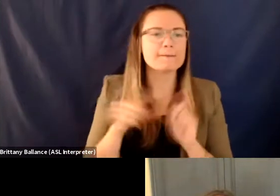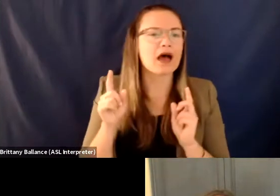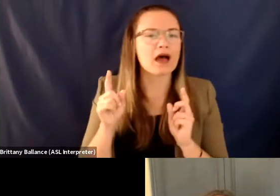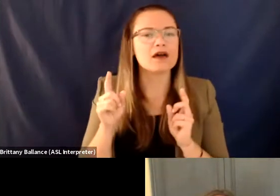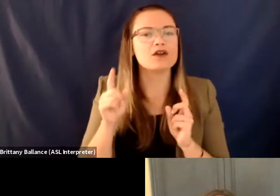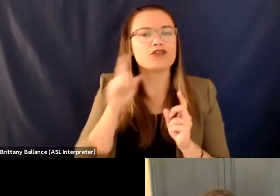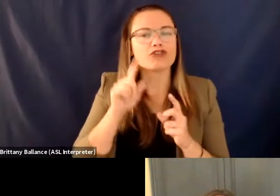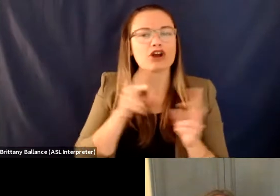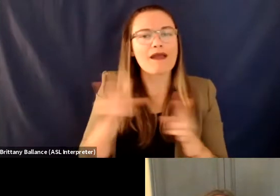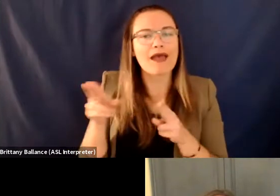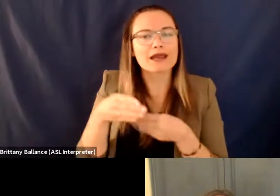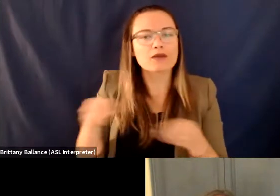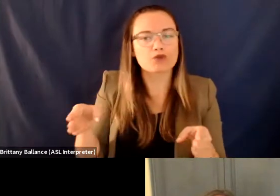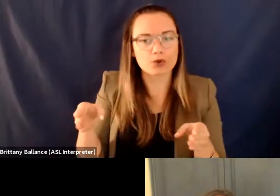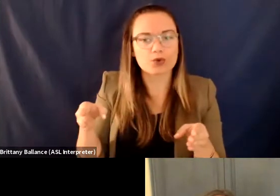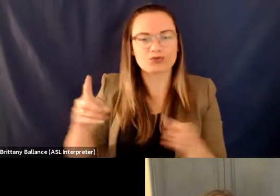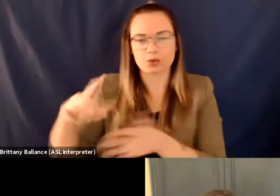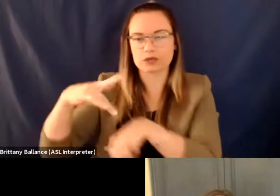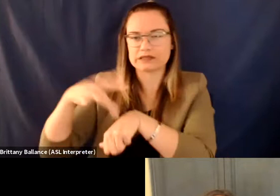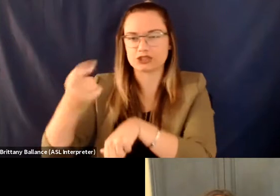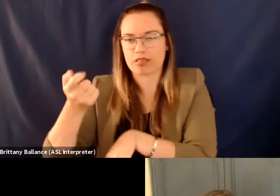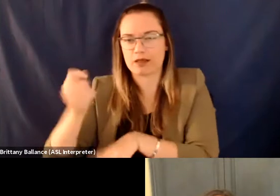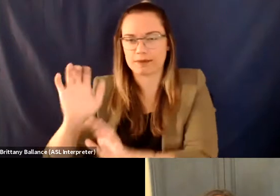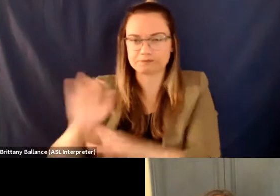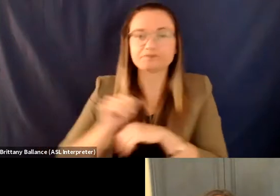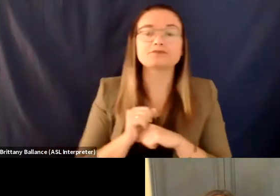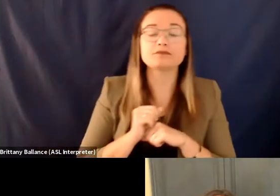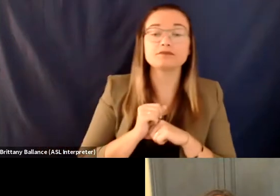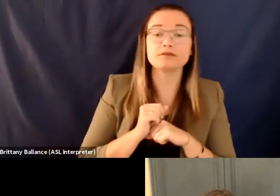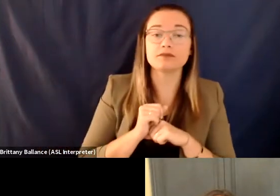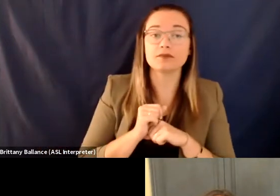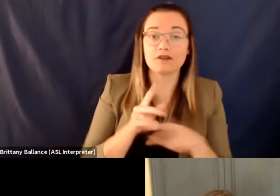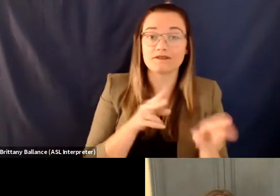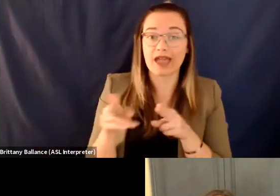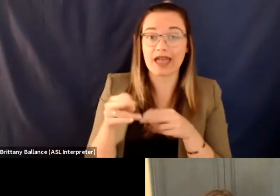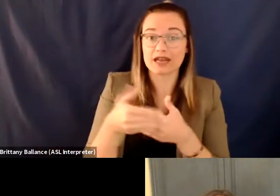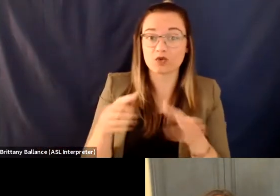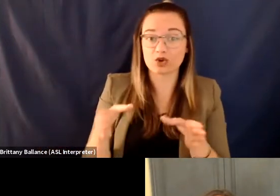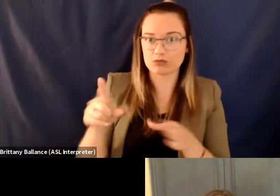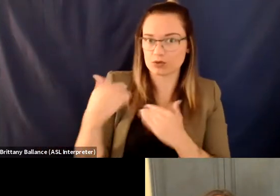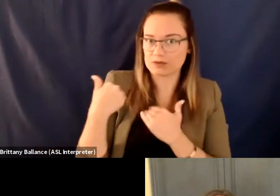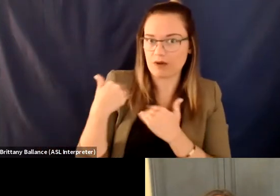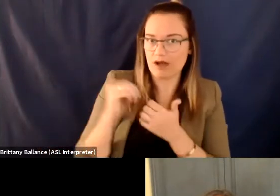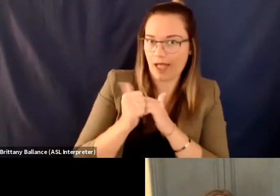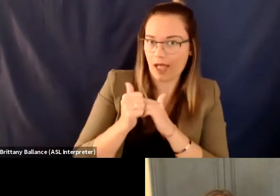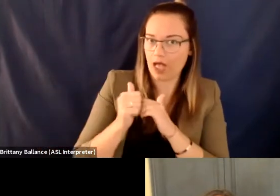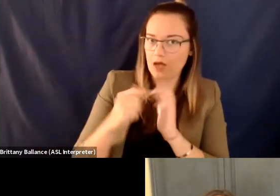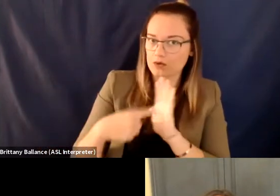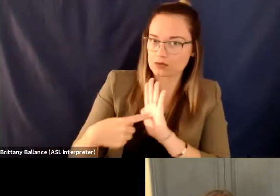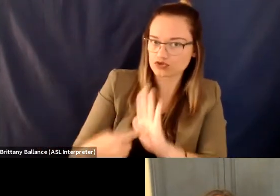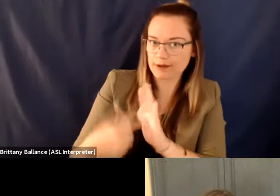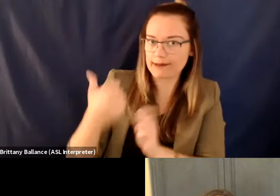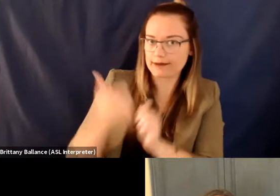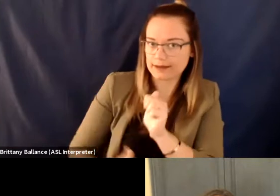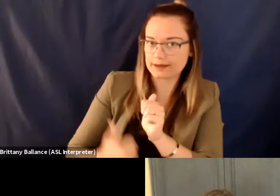editing room, and this was my other, that you were touching on this earlier, you had to be responsible for how you portrayed these